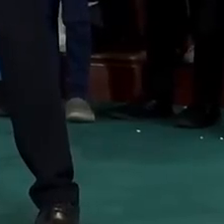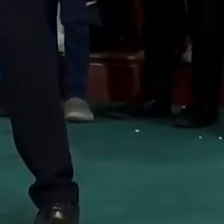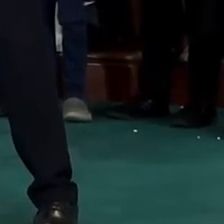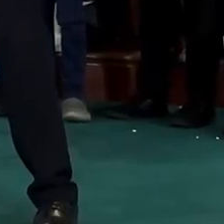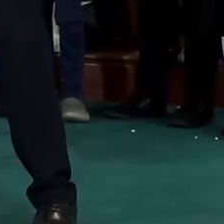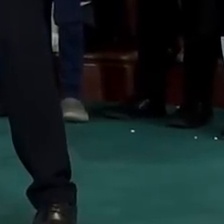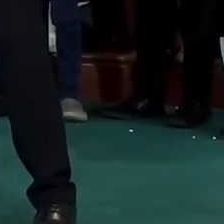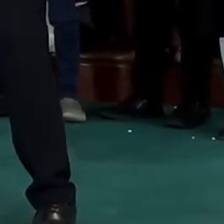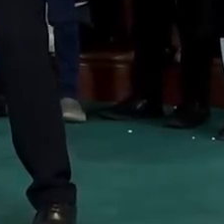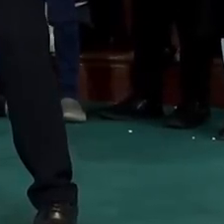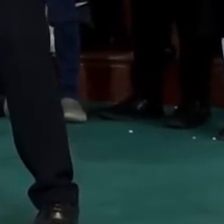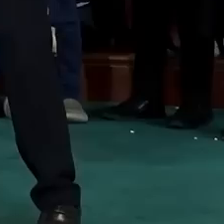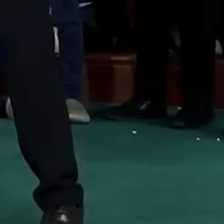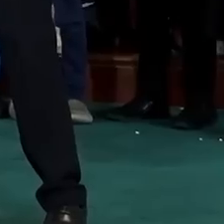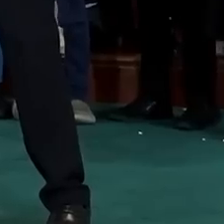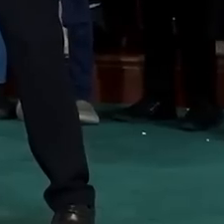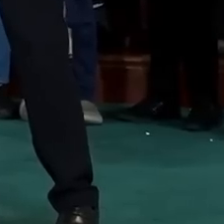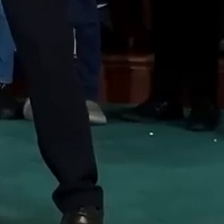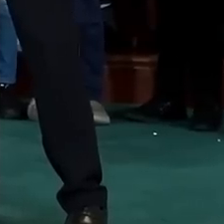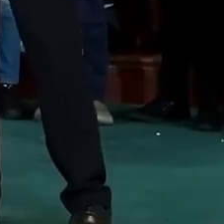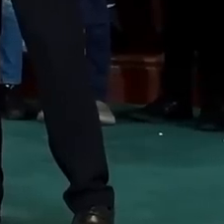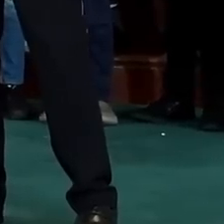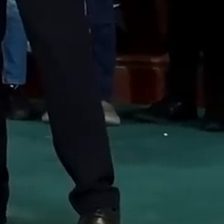Never more to